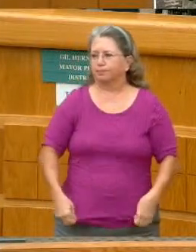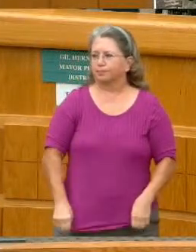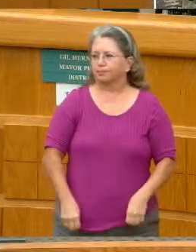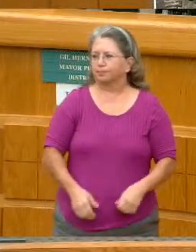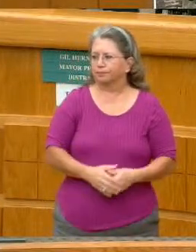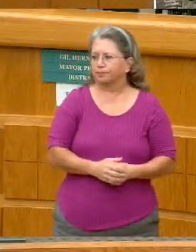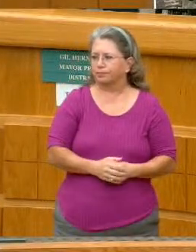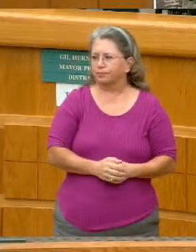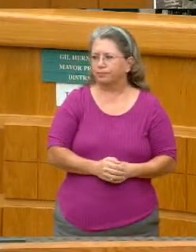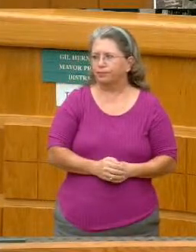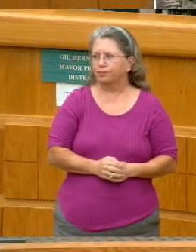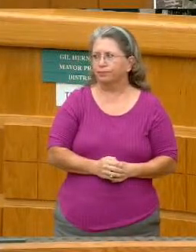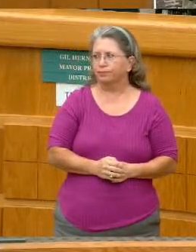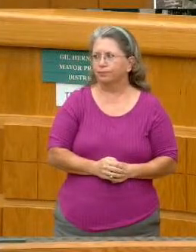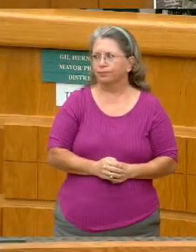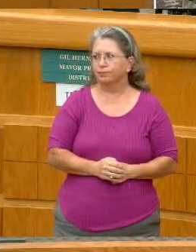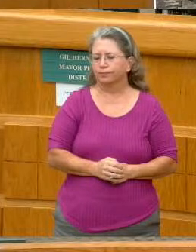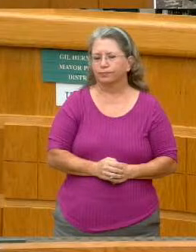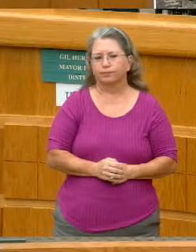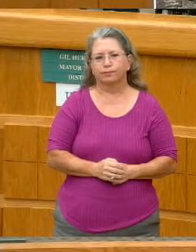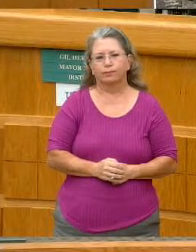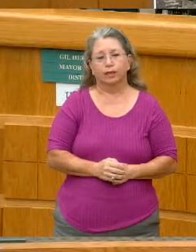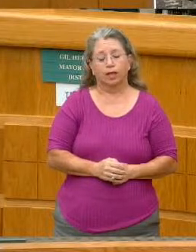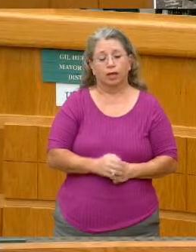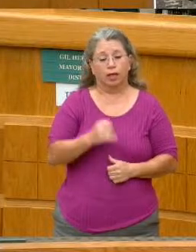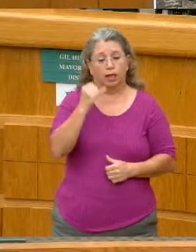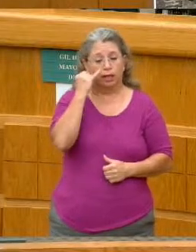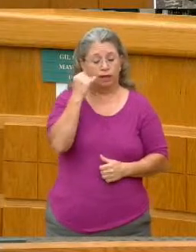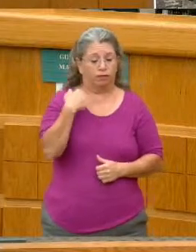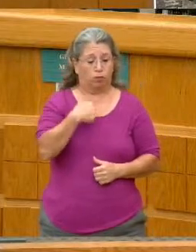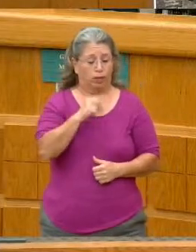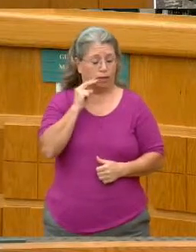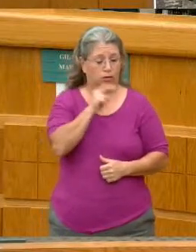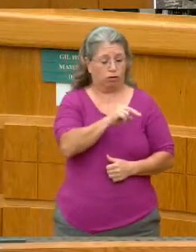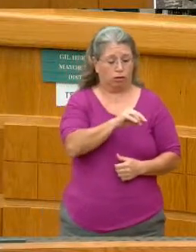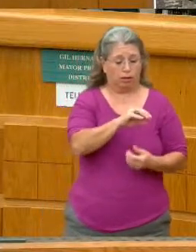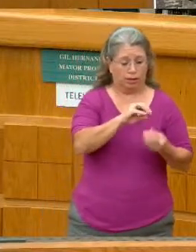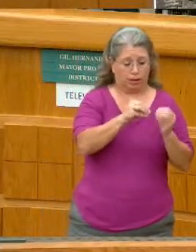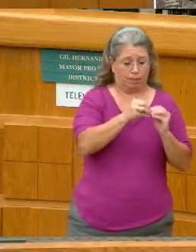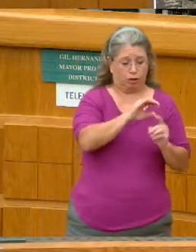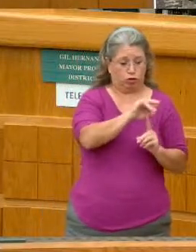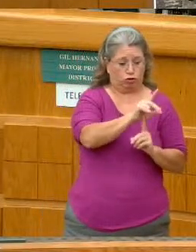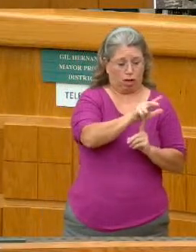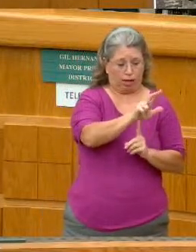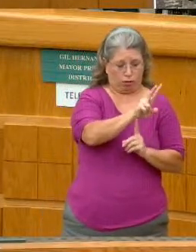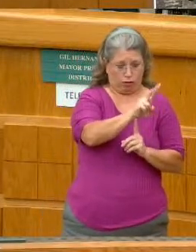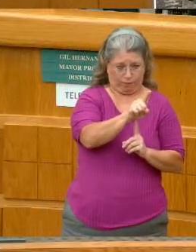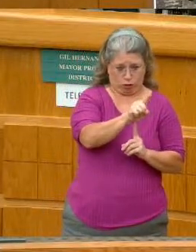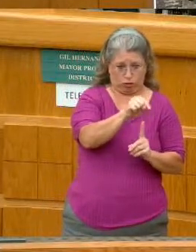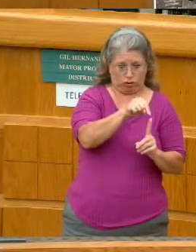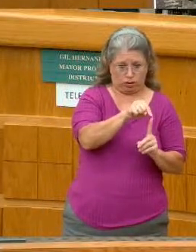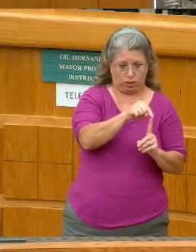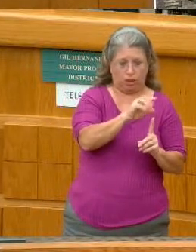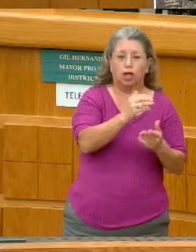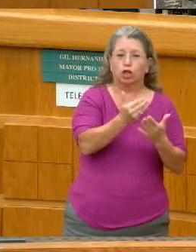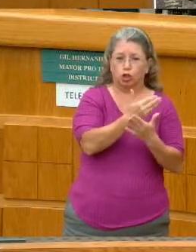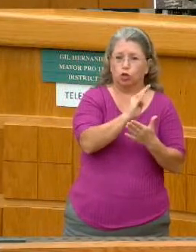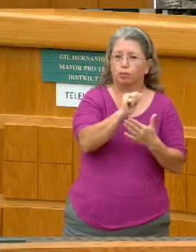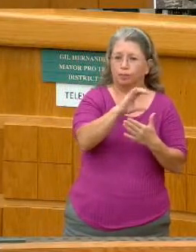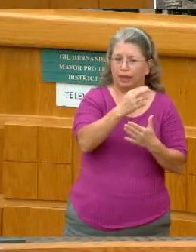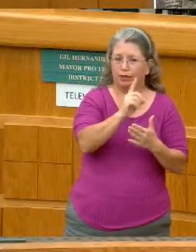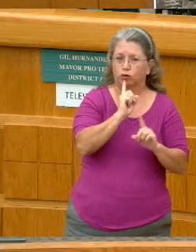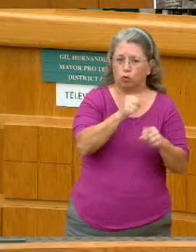If you just take from July 31st, when that new beach order got put into place, we've had a